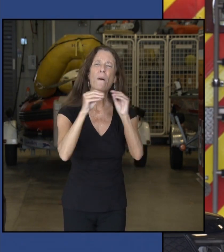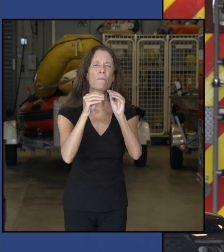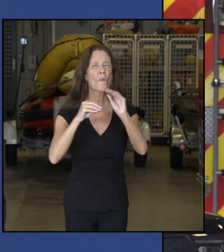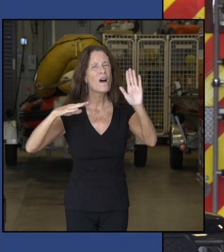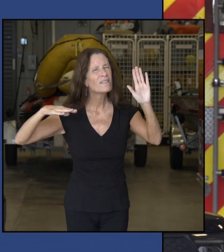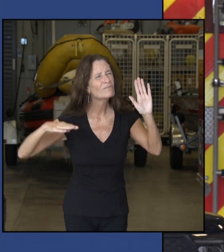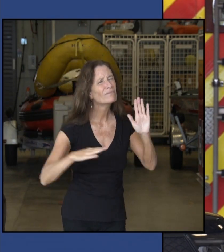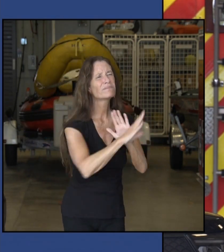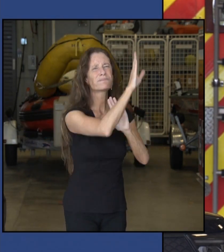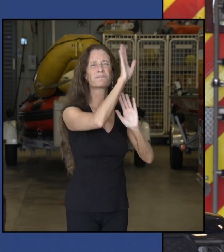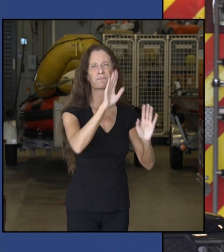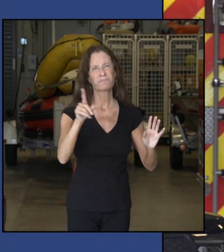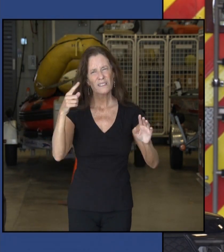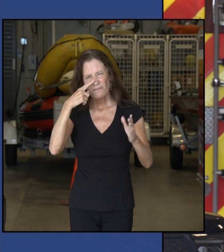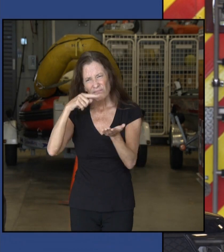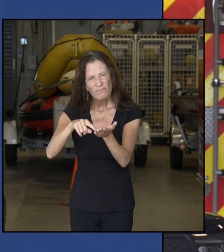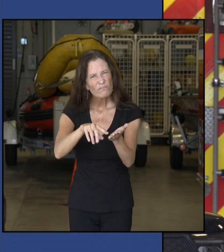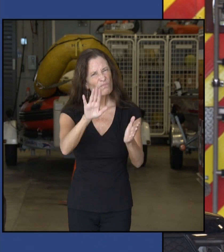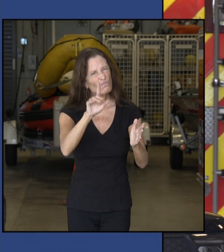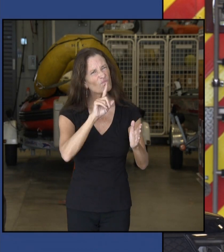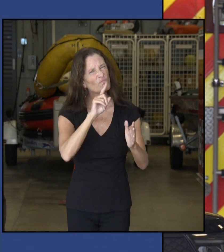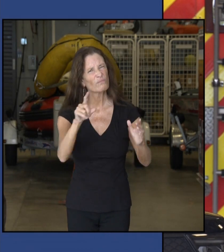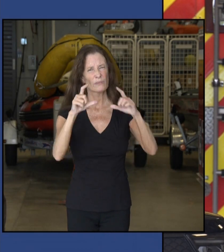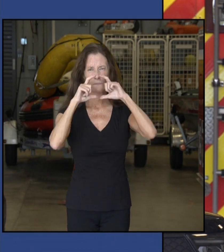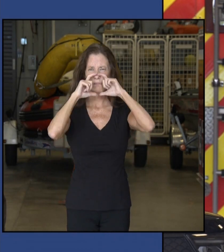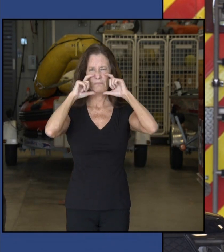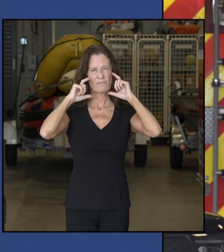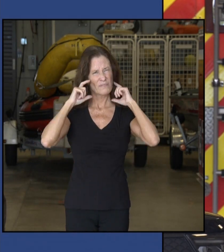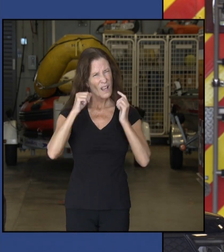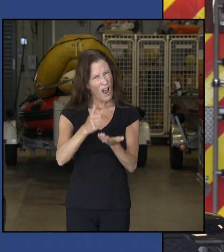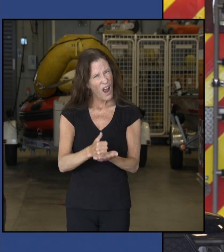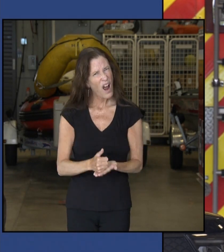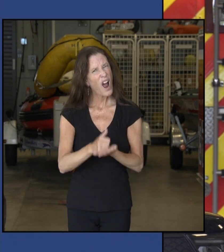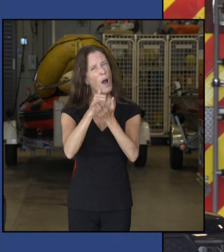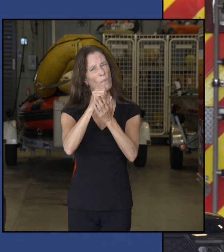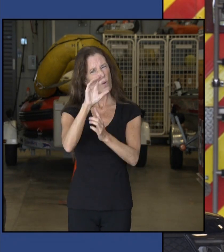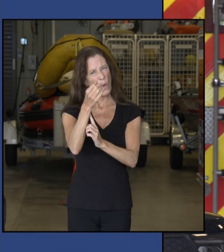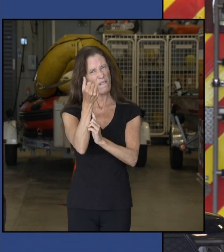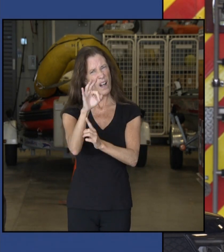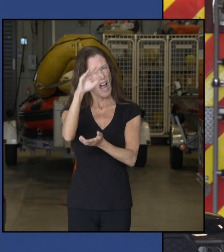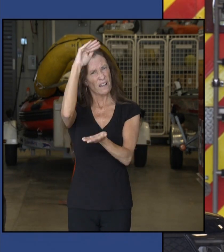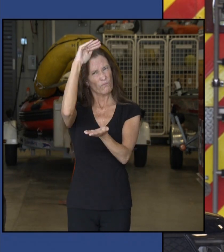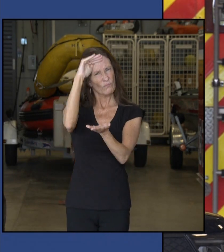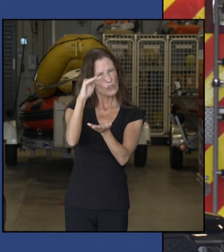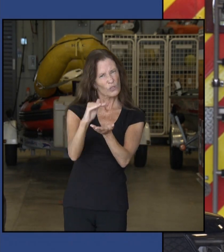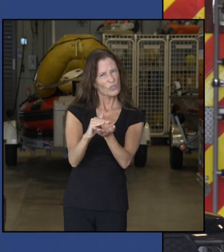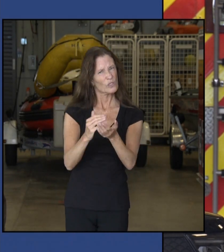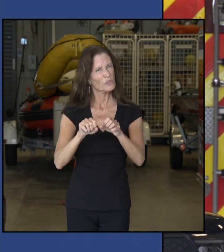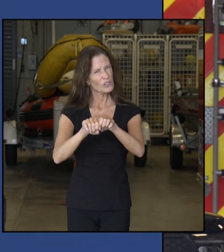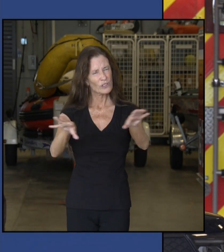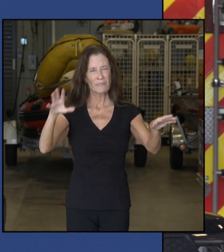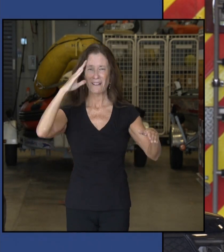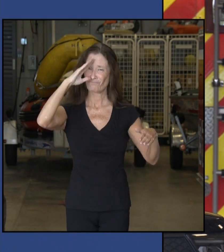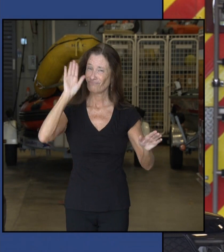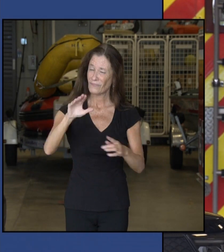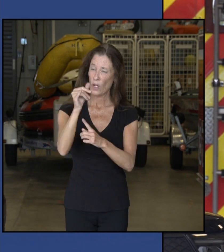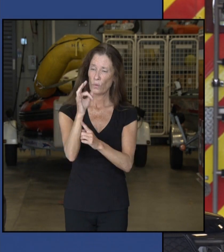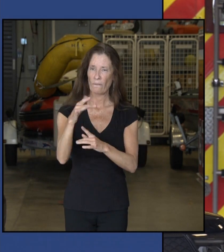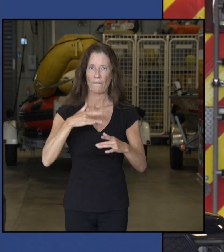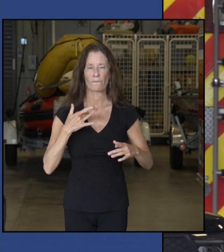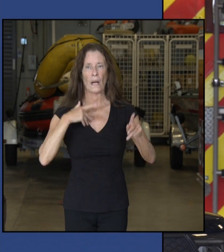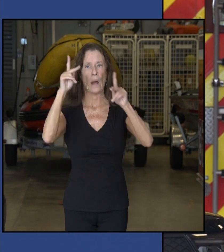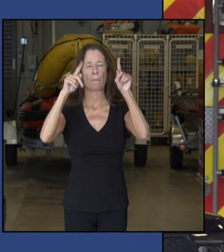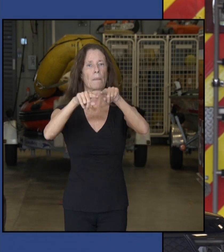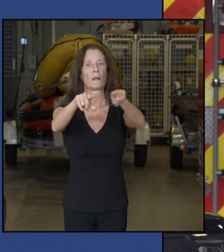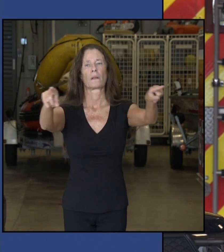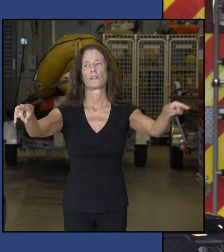Pennsylvania. We know that COVID-19 has created stress on our community really unlike anything we have seen before.